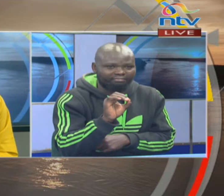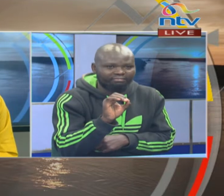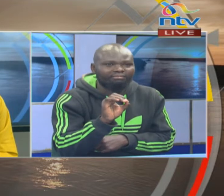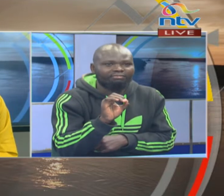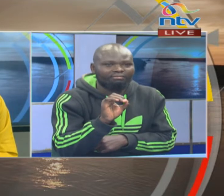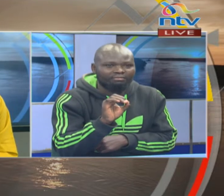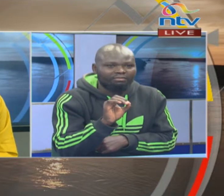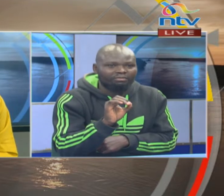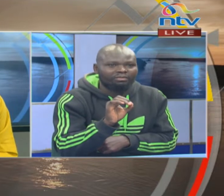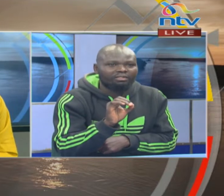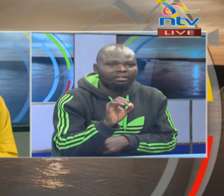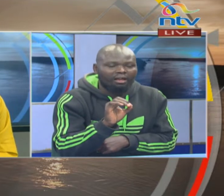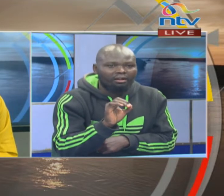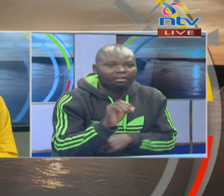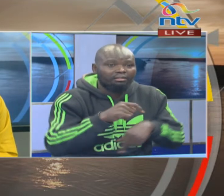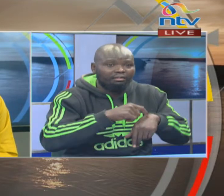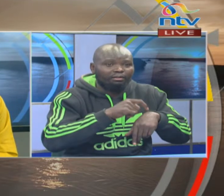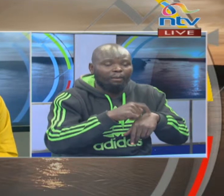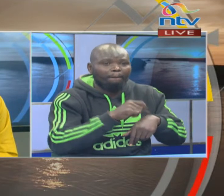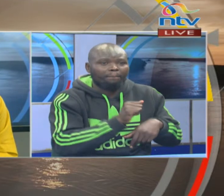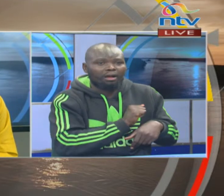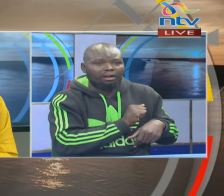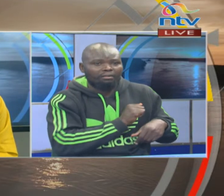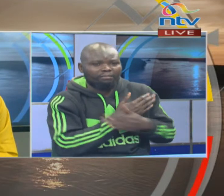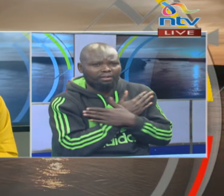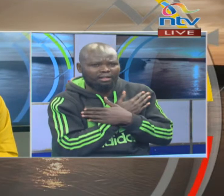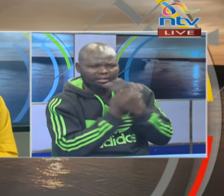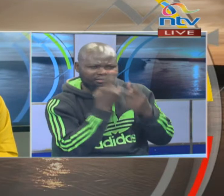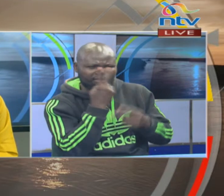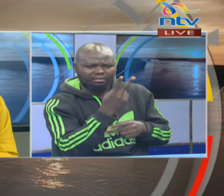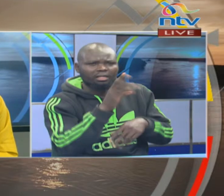I have a wife of 30 years.